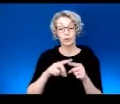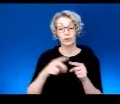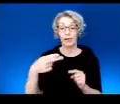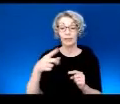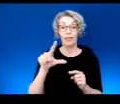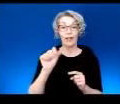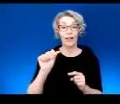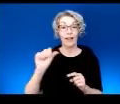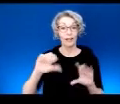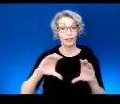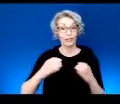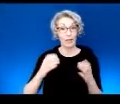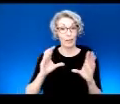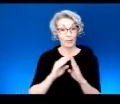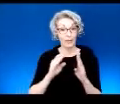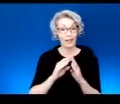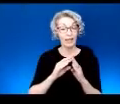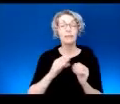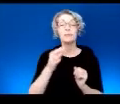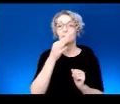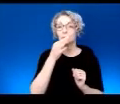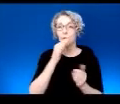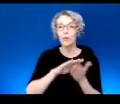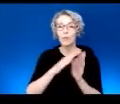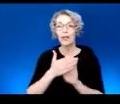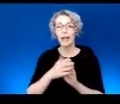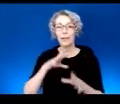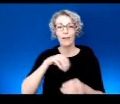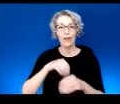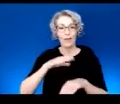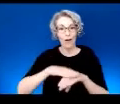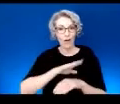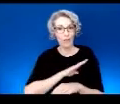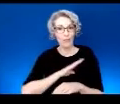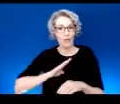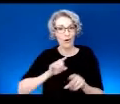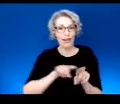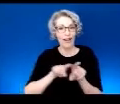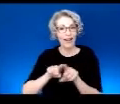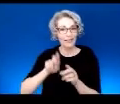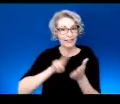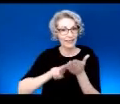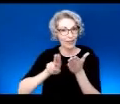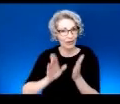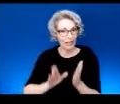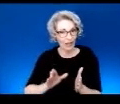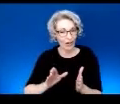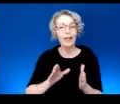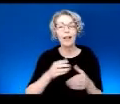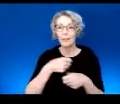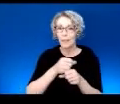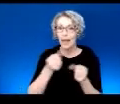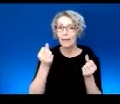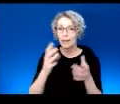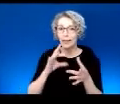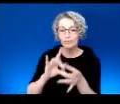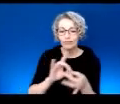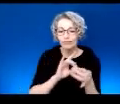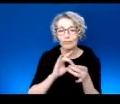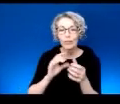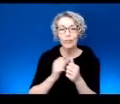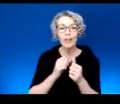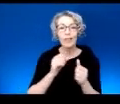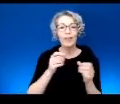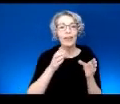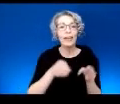meeting and shortly became involved in the board as secretary, and made a lot of connections with individuals who